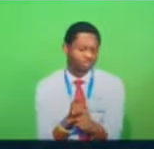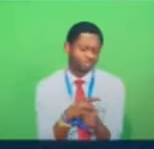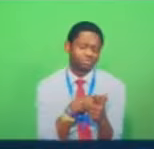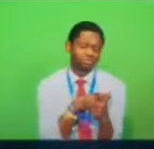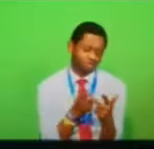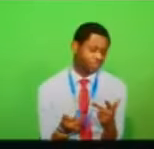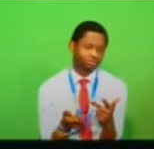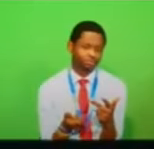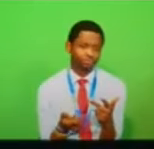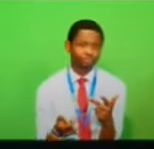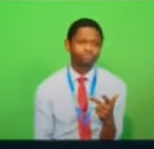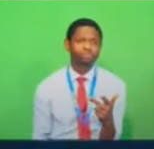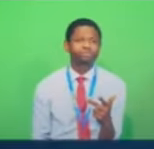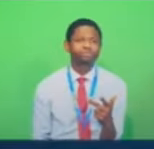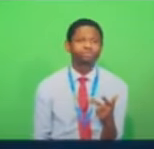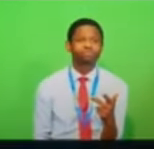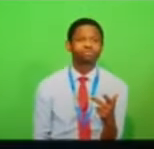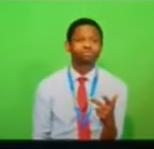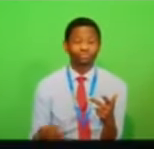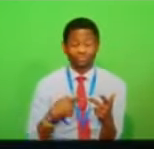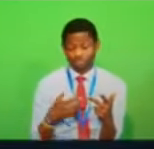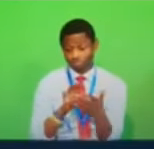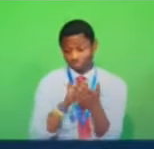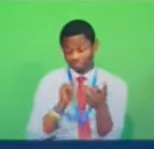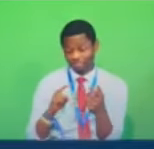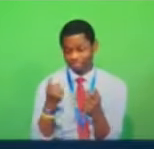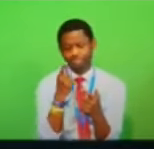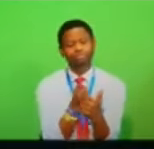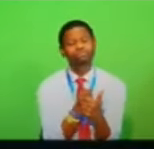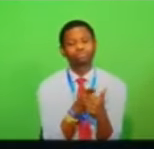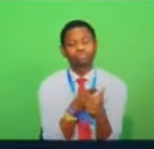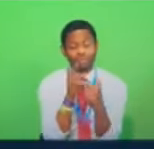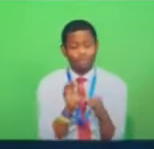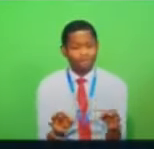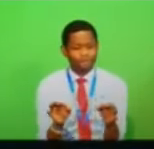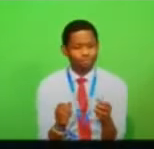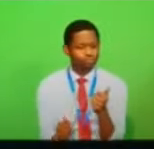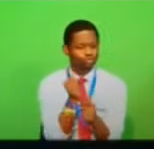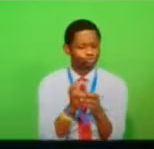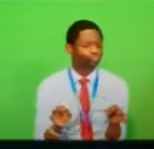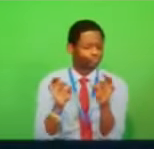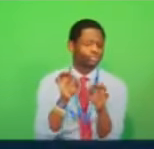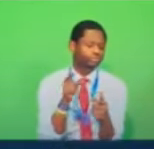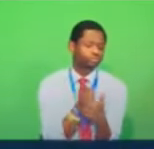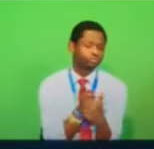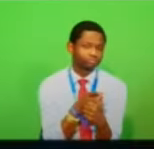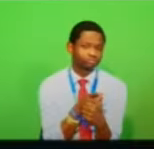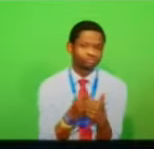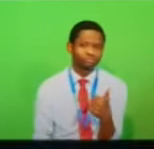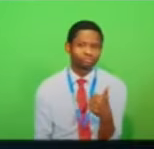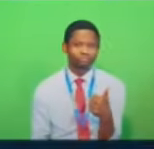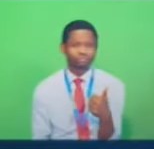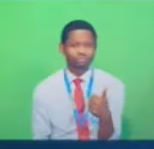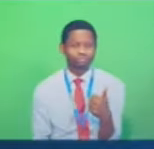this presentation, but I believe that the first thing that must be of great importance to us is